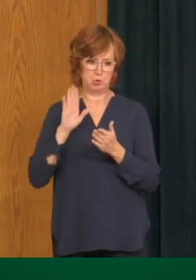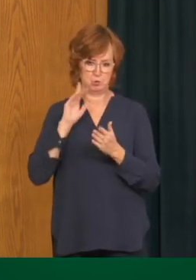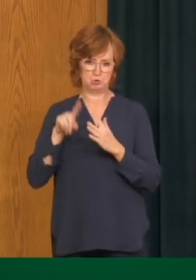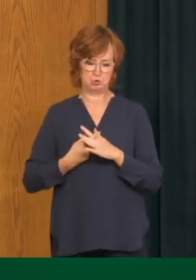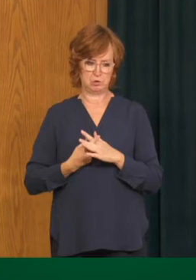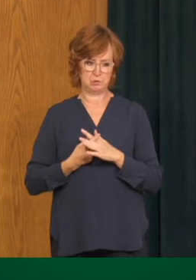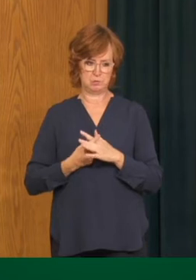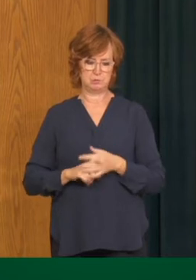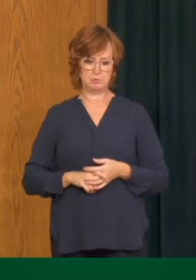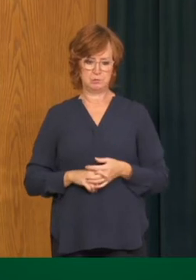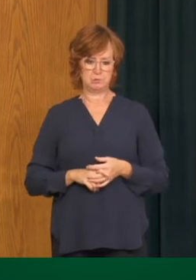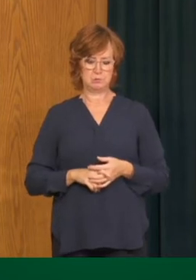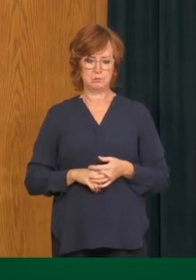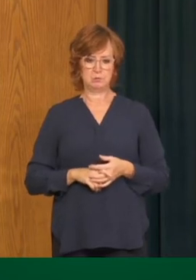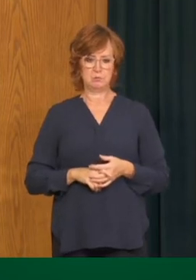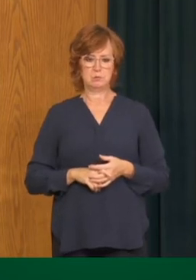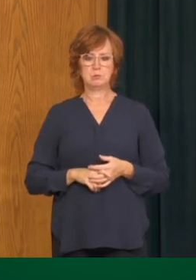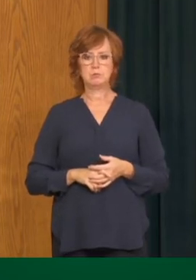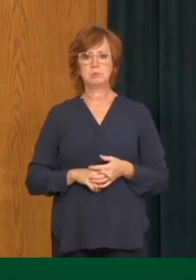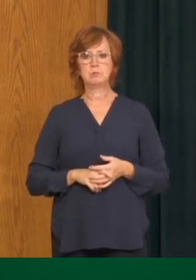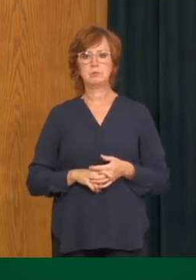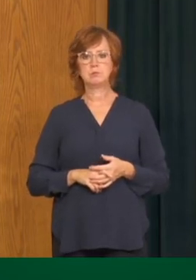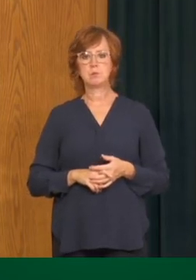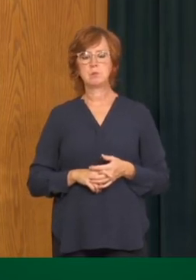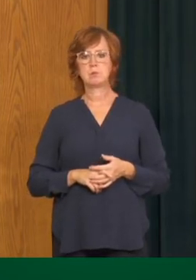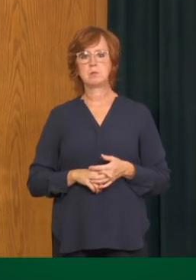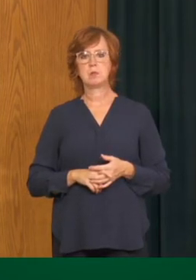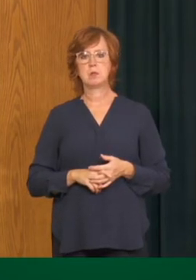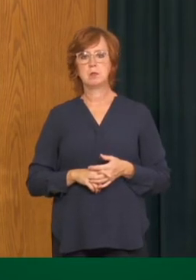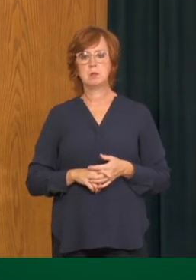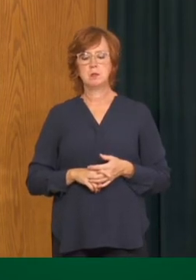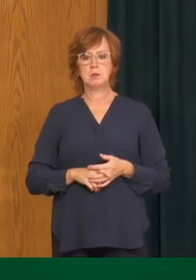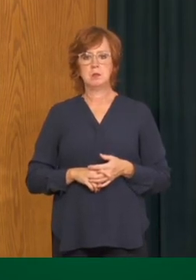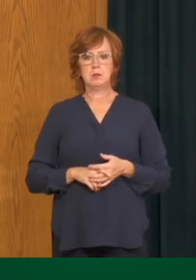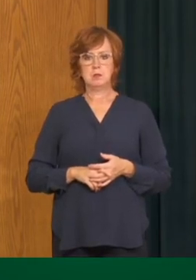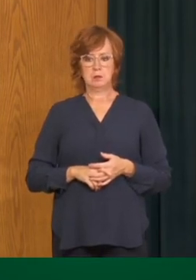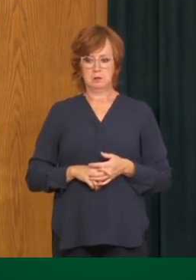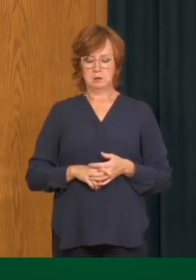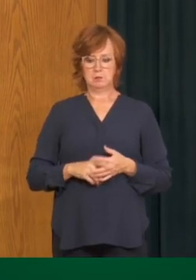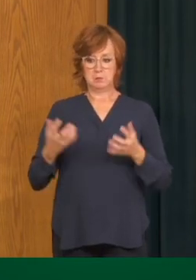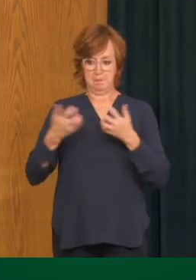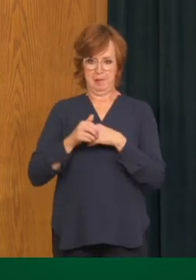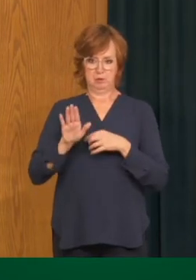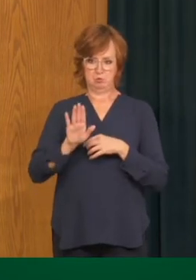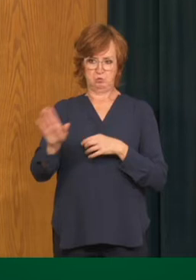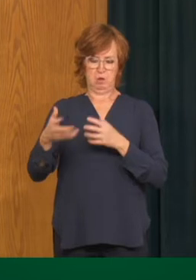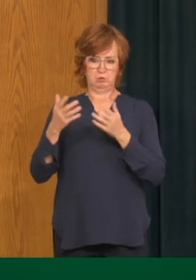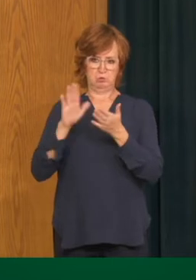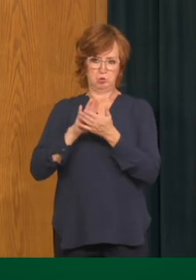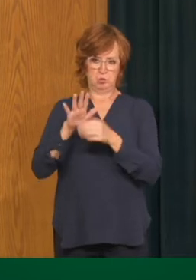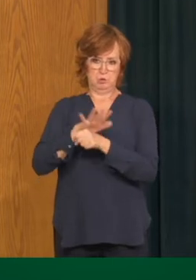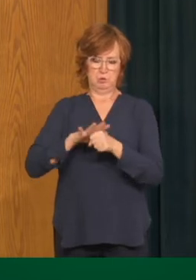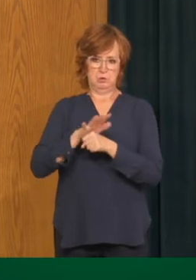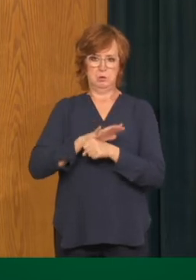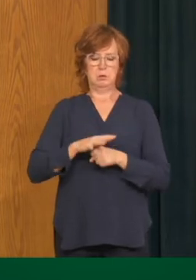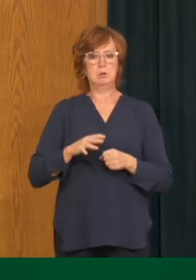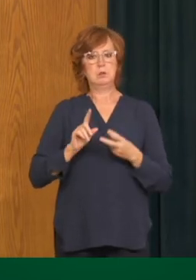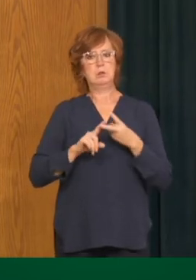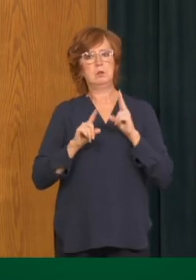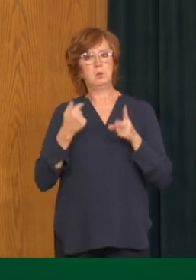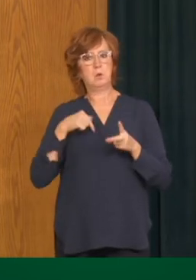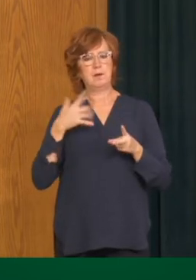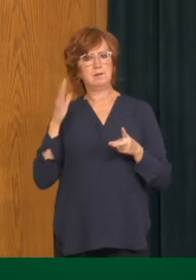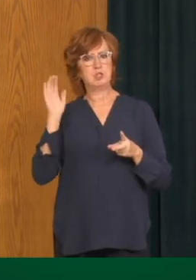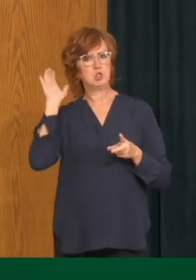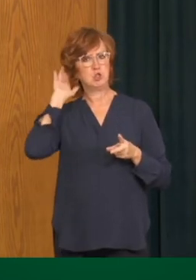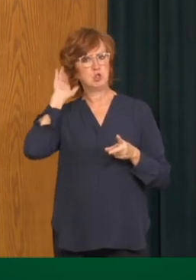the operations in their specific school. We have heard the calls that maybe we just need a little bit more time to